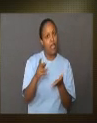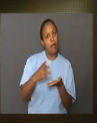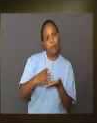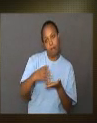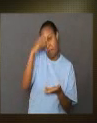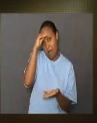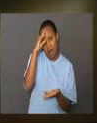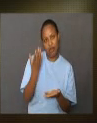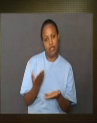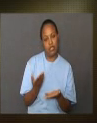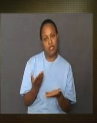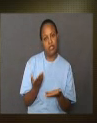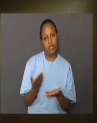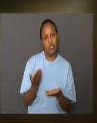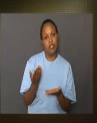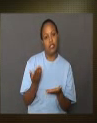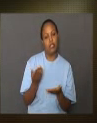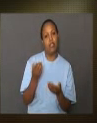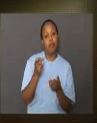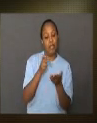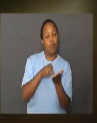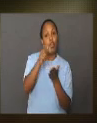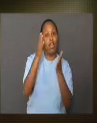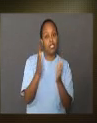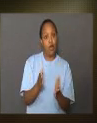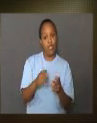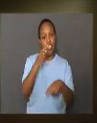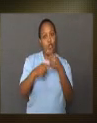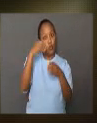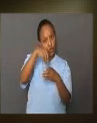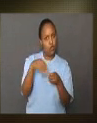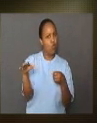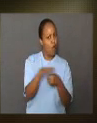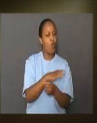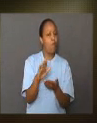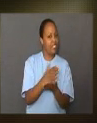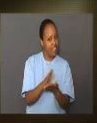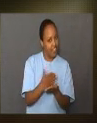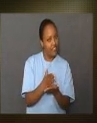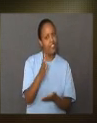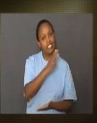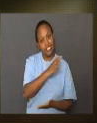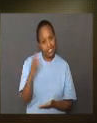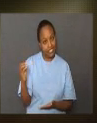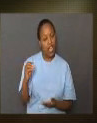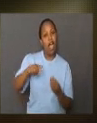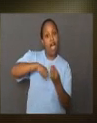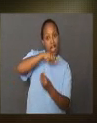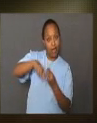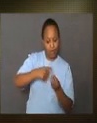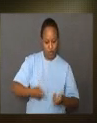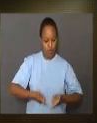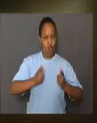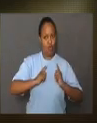educated, participating fully in democratic processes, and preserving the environment in which